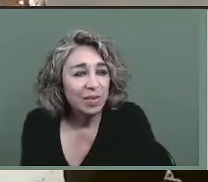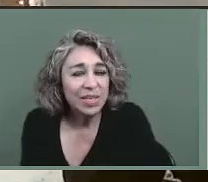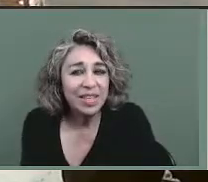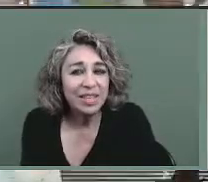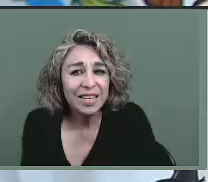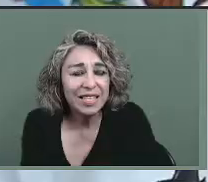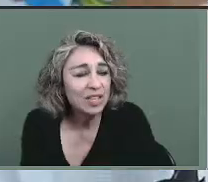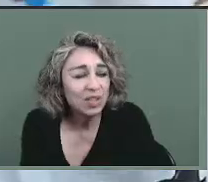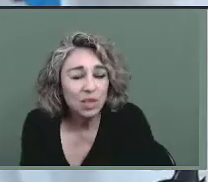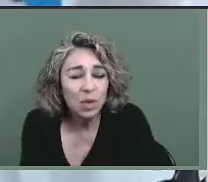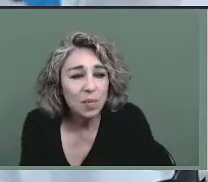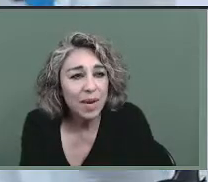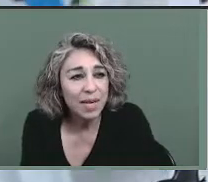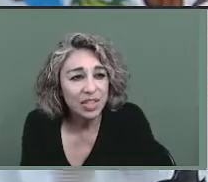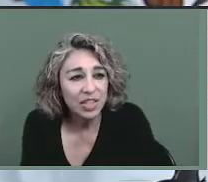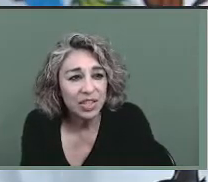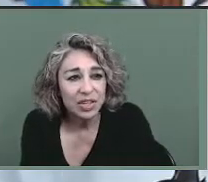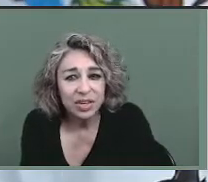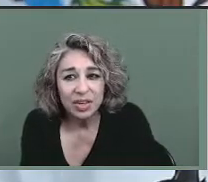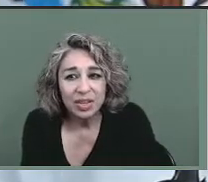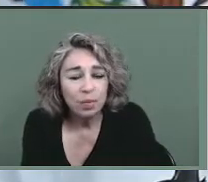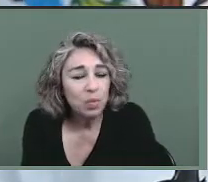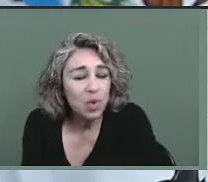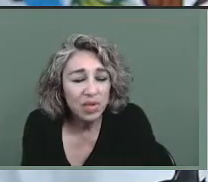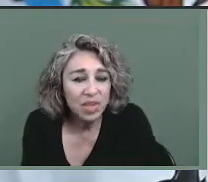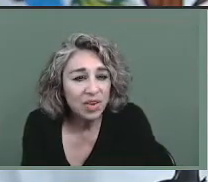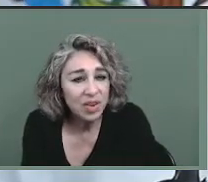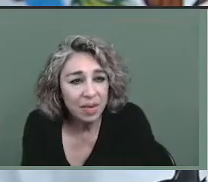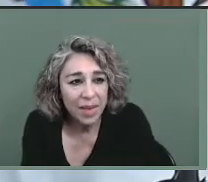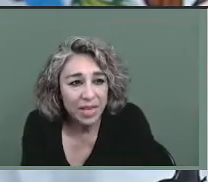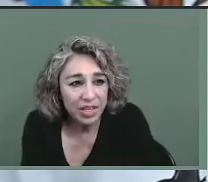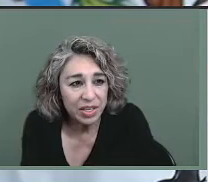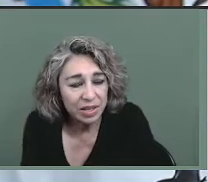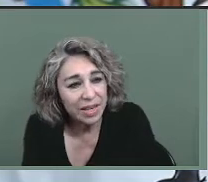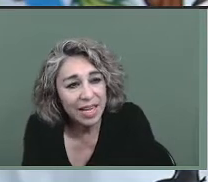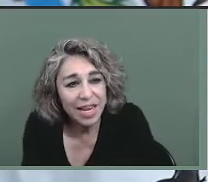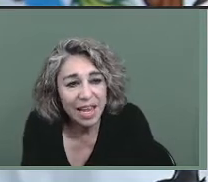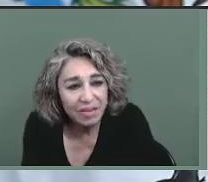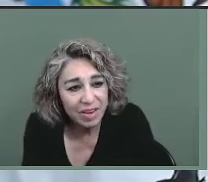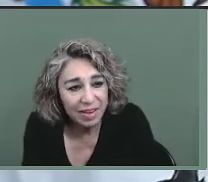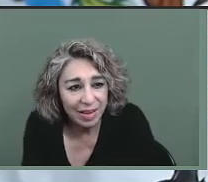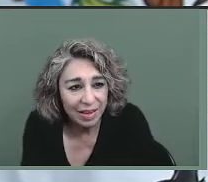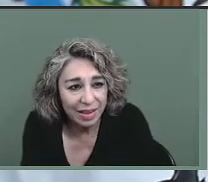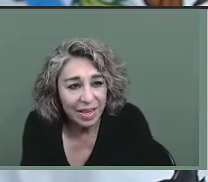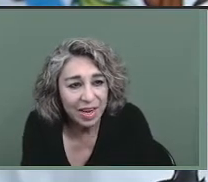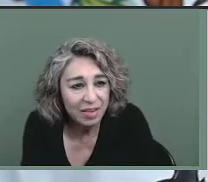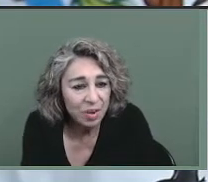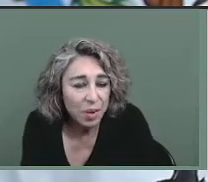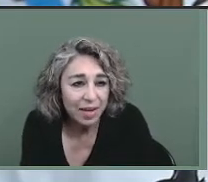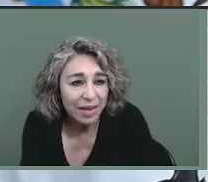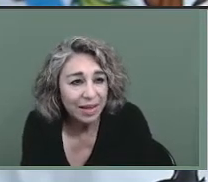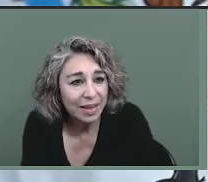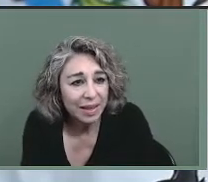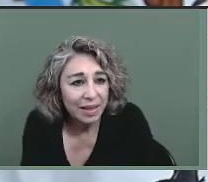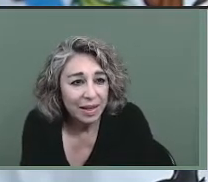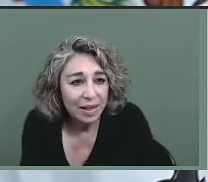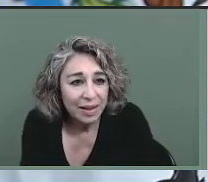How much did they steal? So much. More than you can imagine. In everything, in every way.